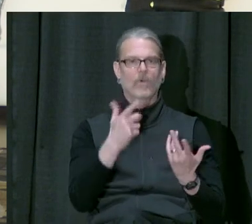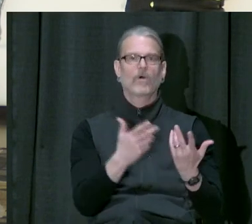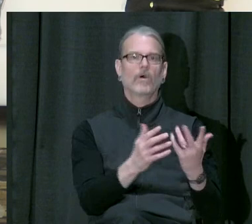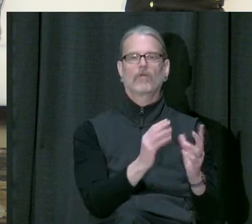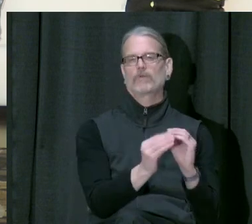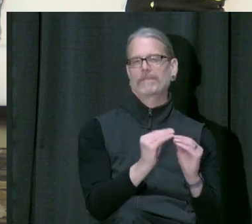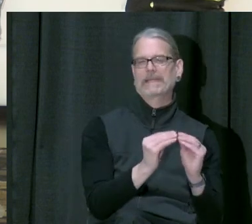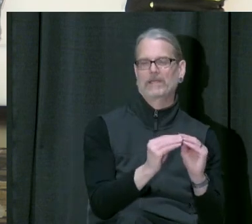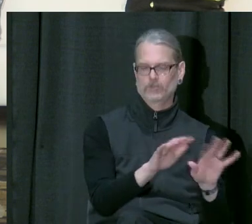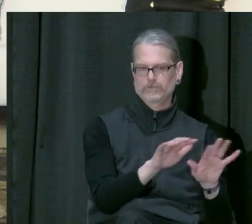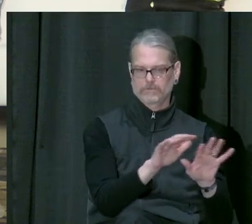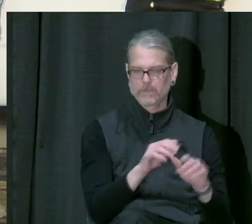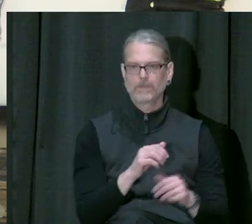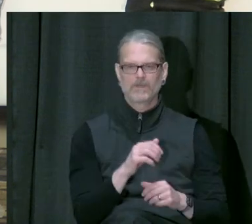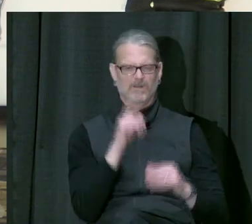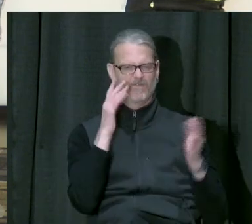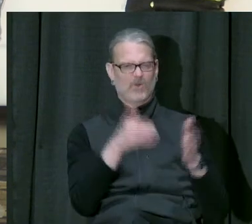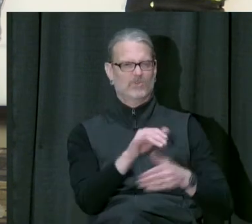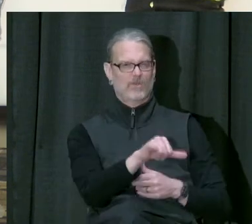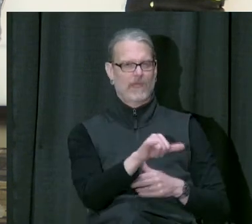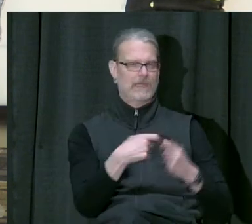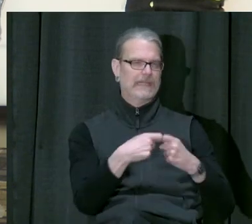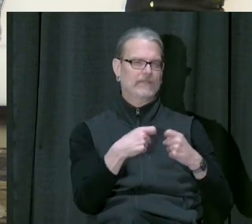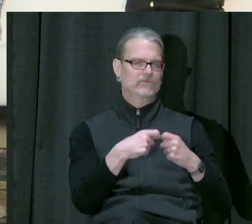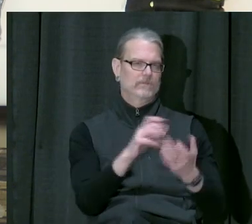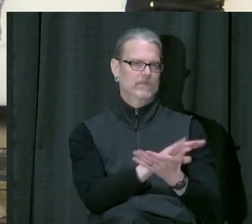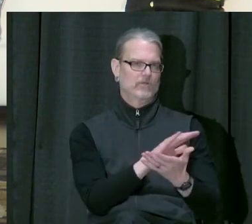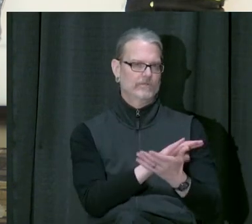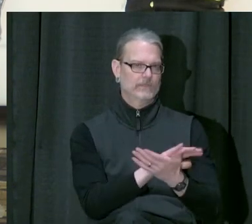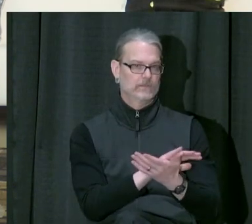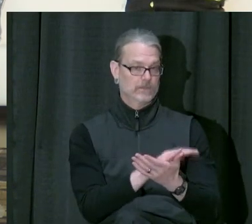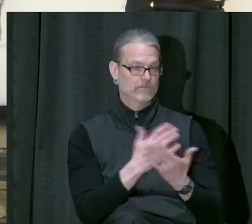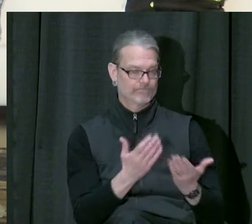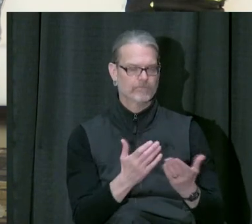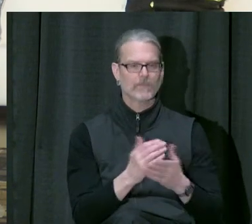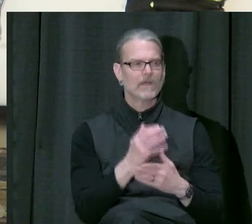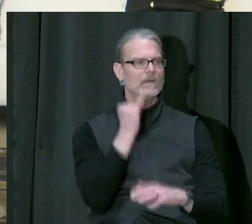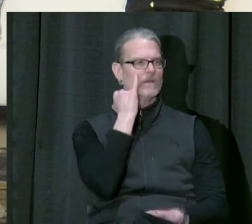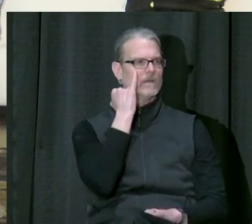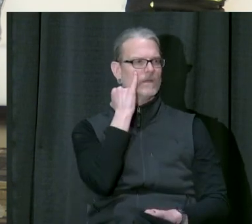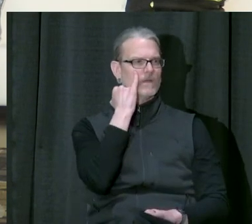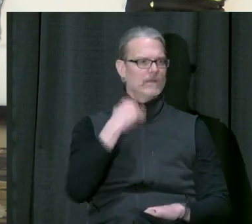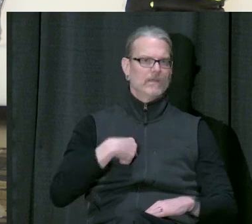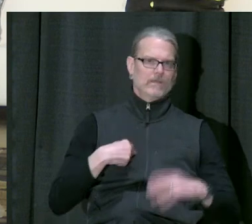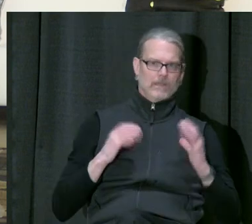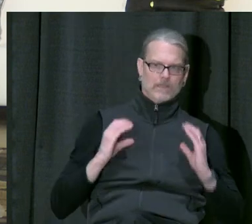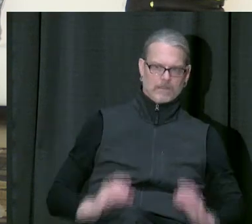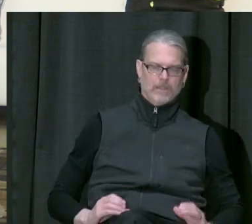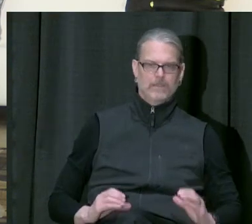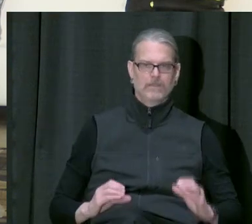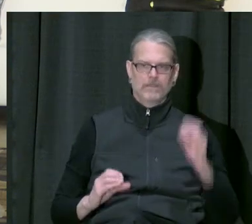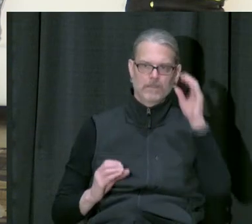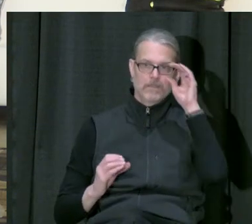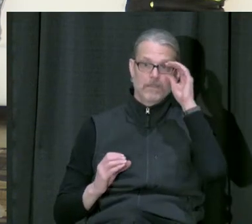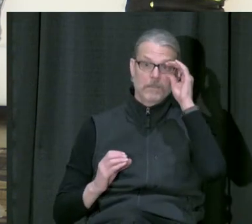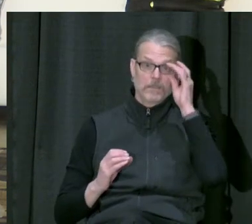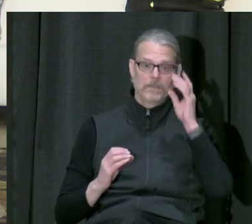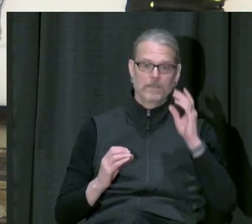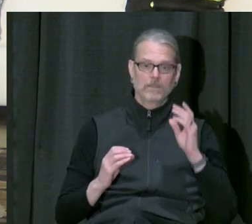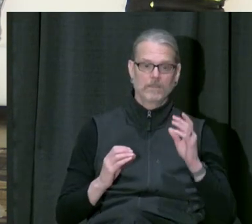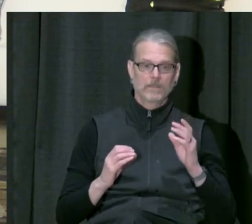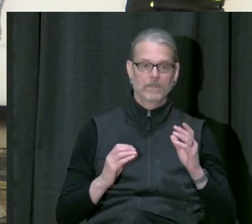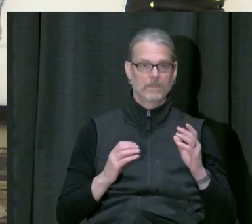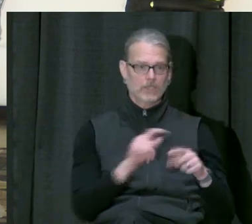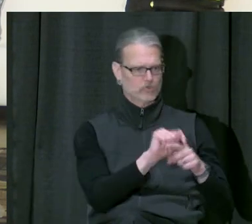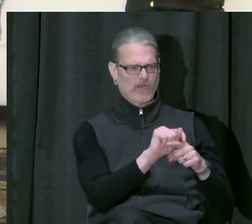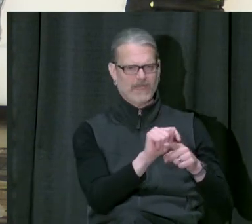Now, we'll just focus on that, of electronic documents. What if I'm a client or a customer and I'm beyond the training,